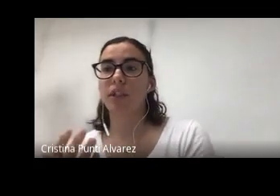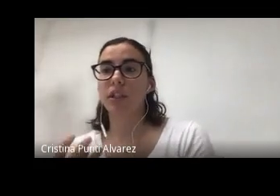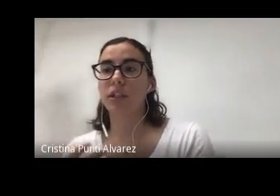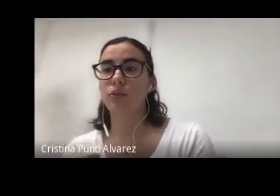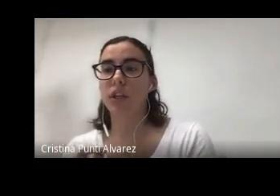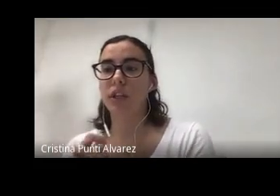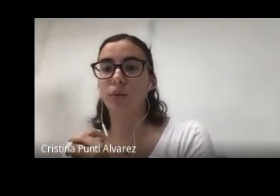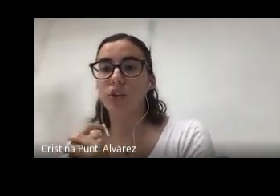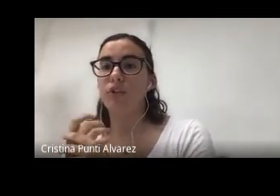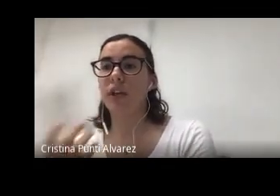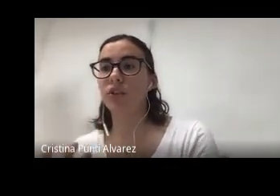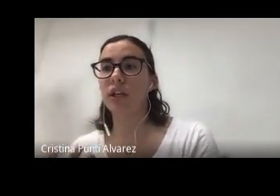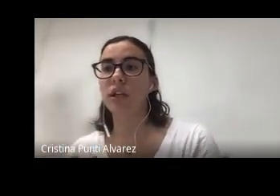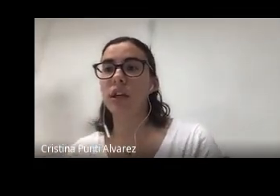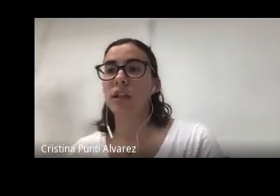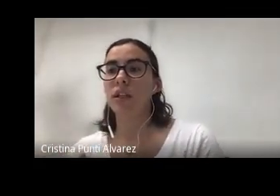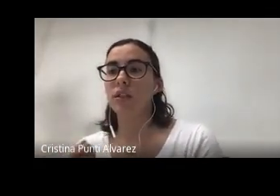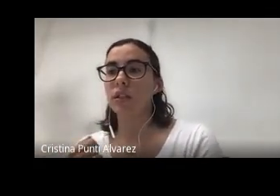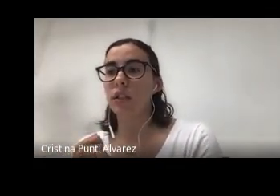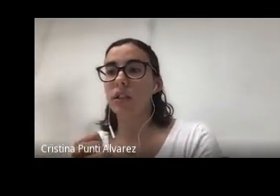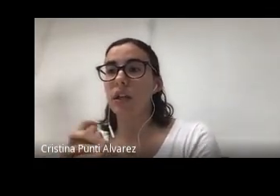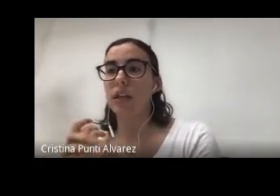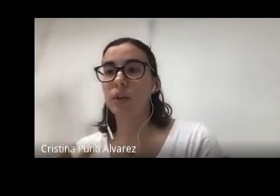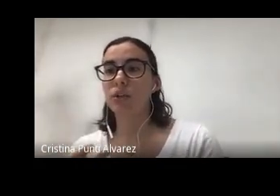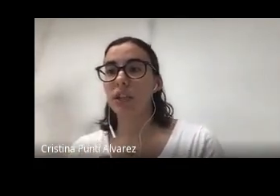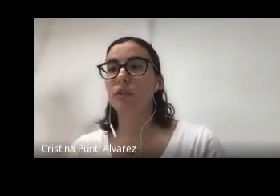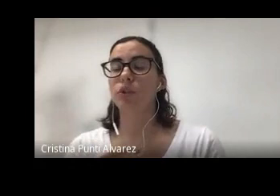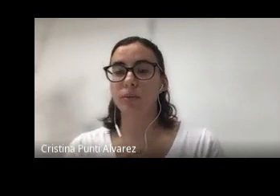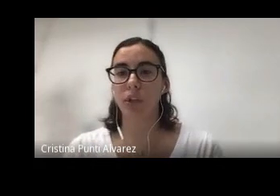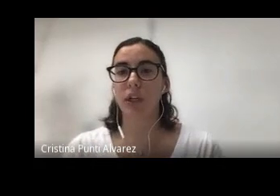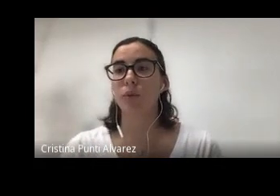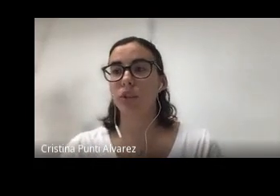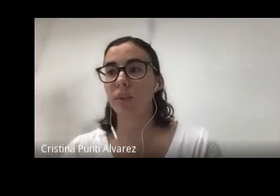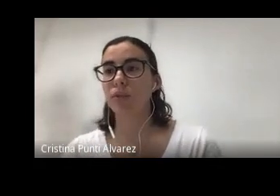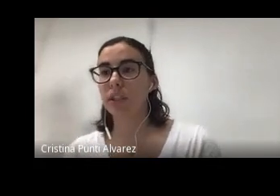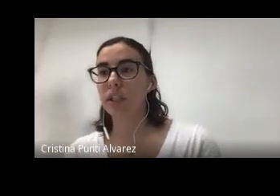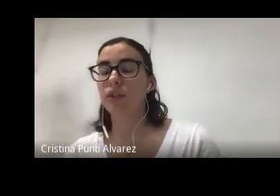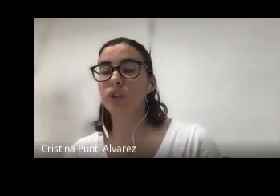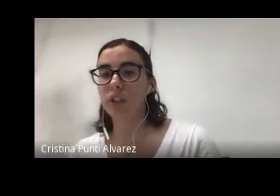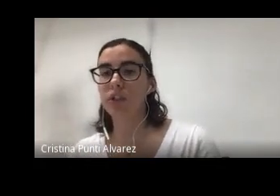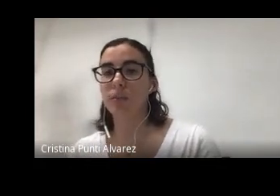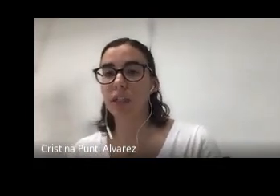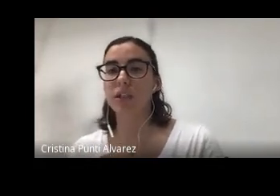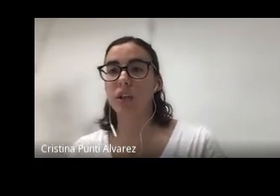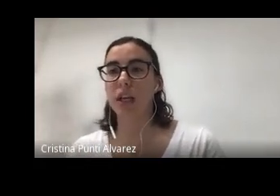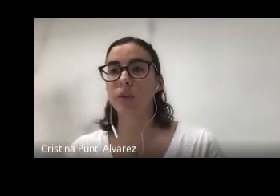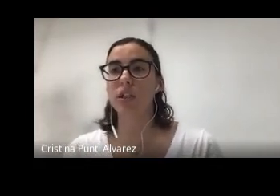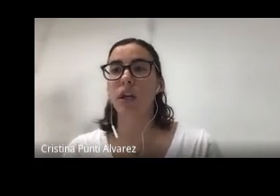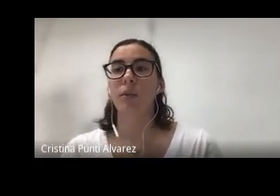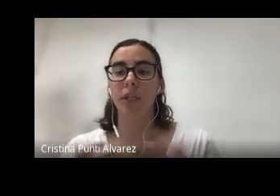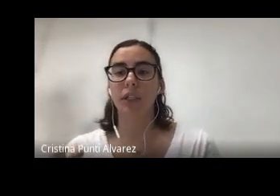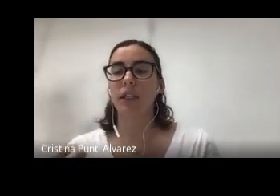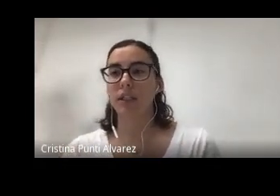I'm presenting here today the work of EgoSign. This is a new egocentric multimodal and multiview dataset for continuous American Sign